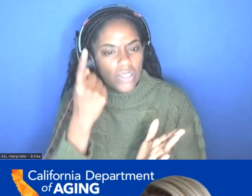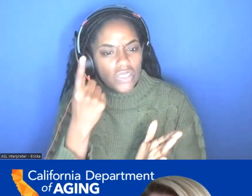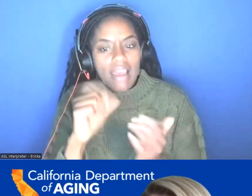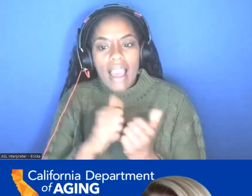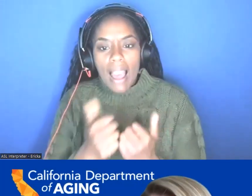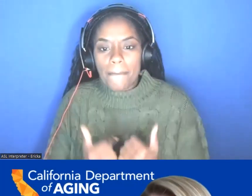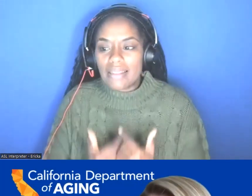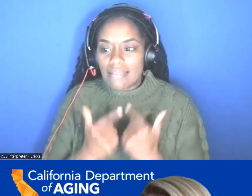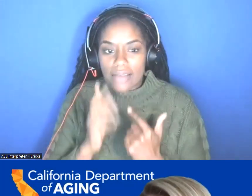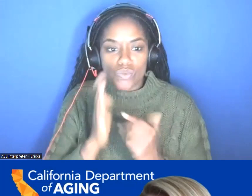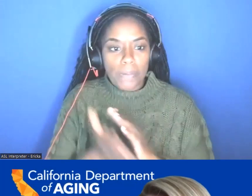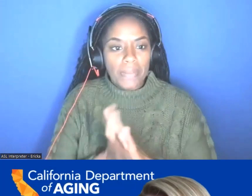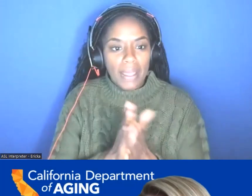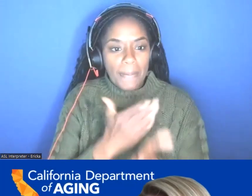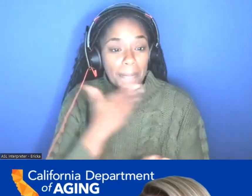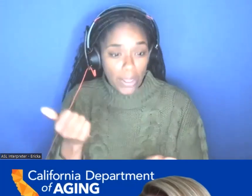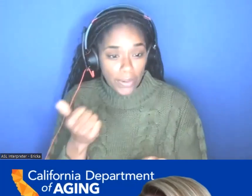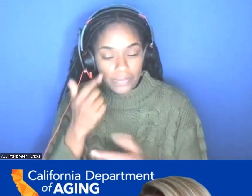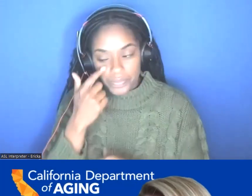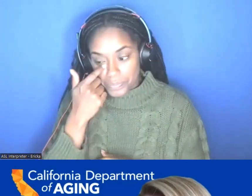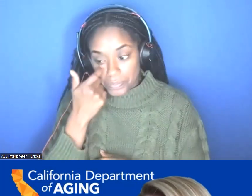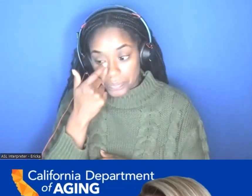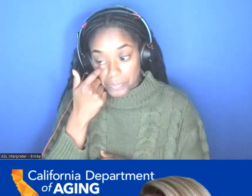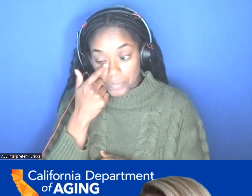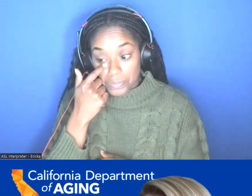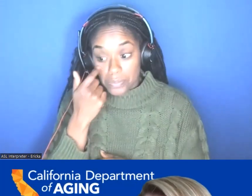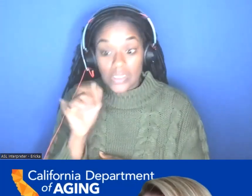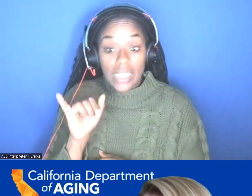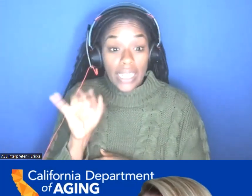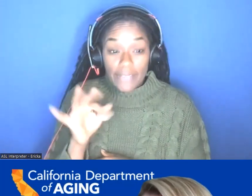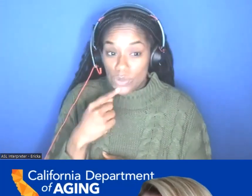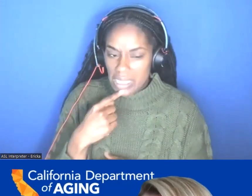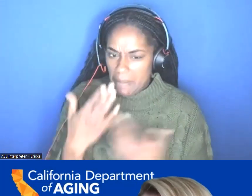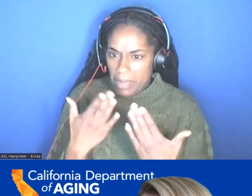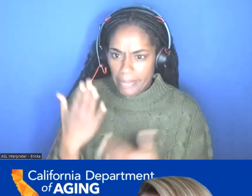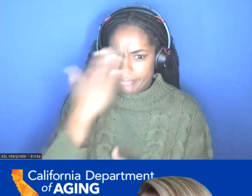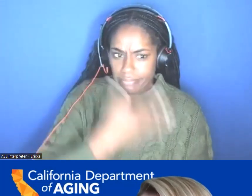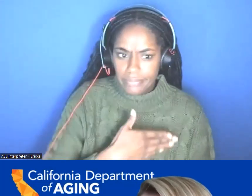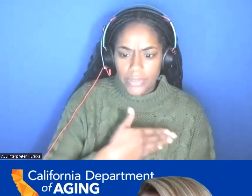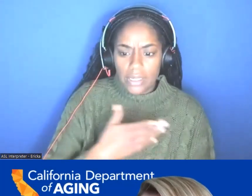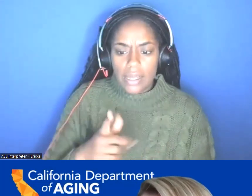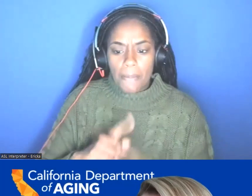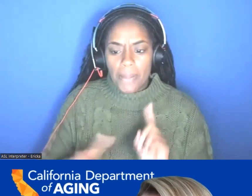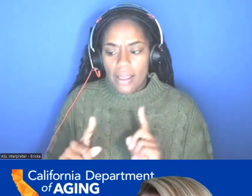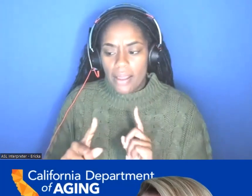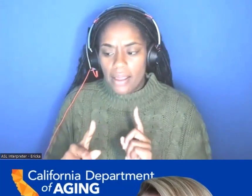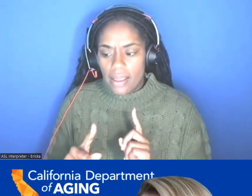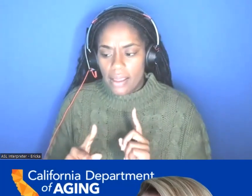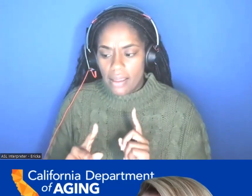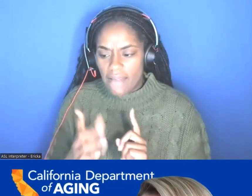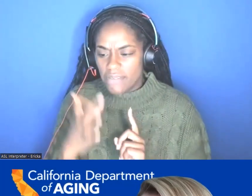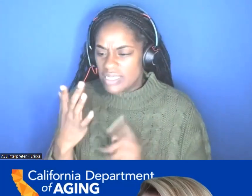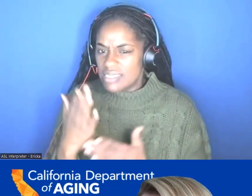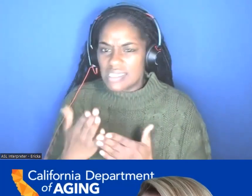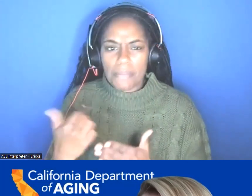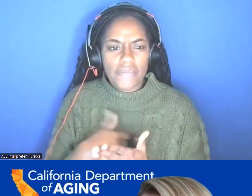to be made better as a result of that. If you have it, I may have missed it, but that I think gets at what some of us were